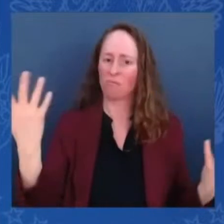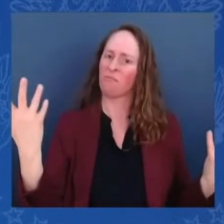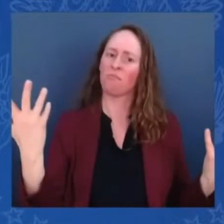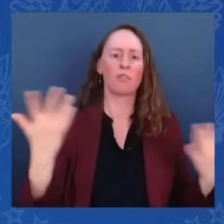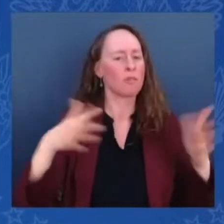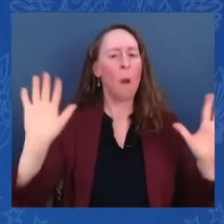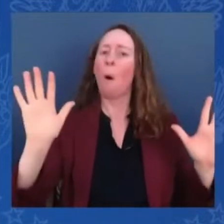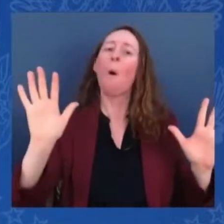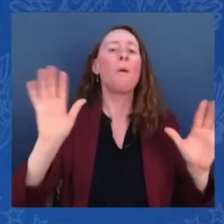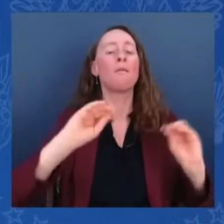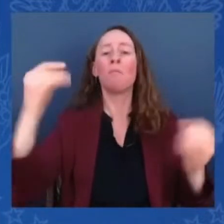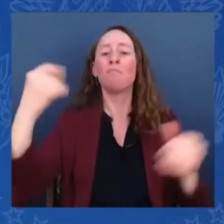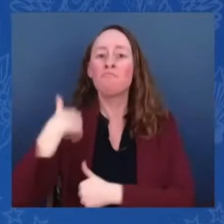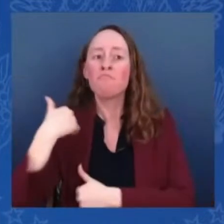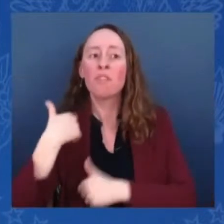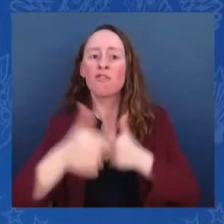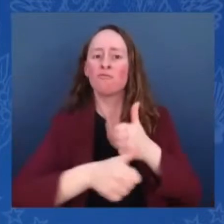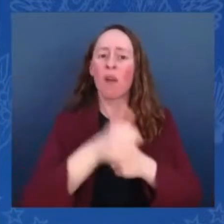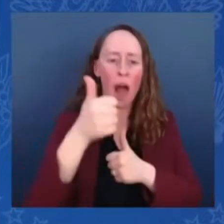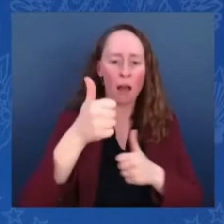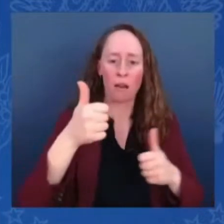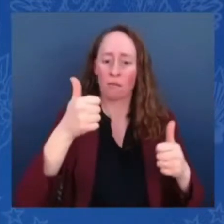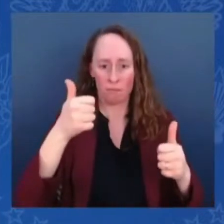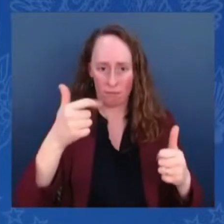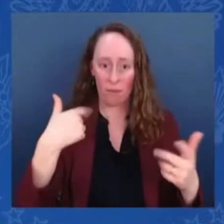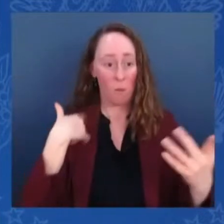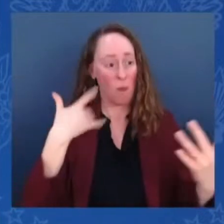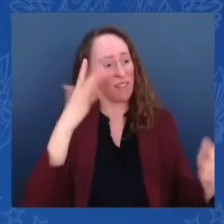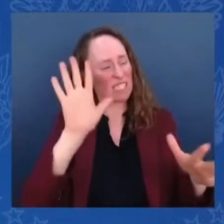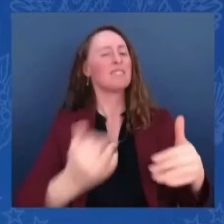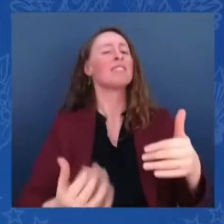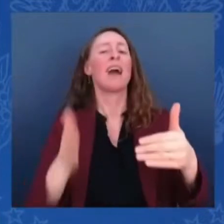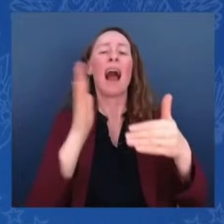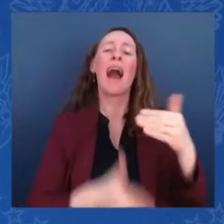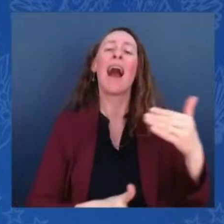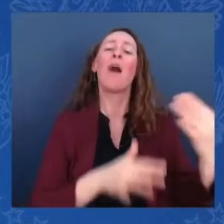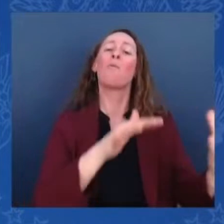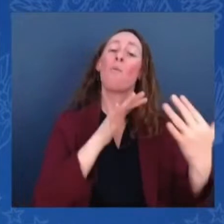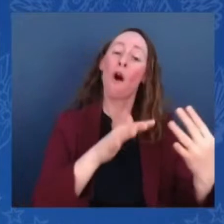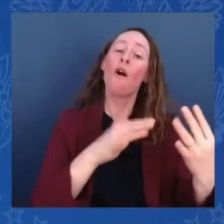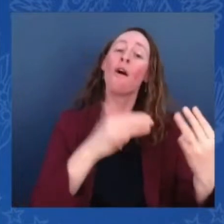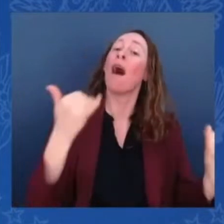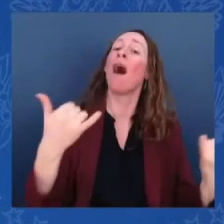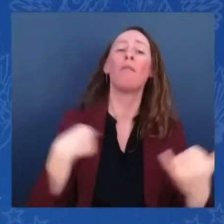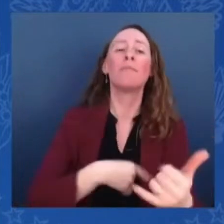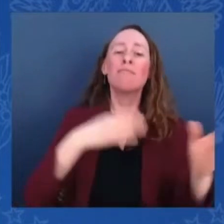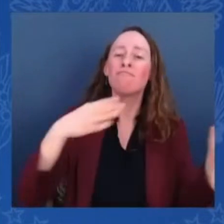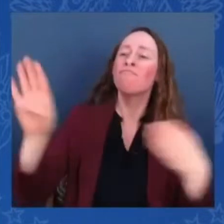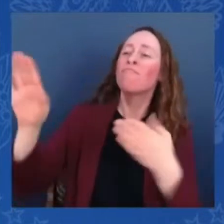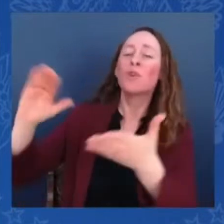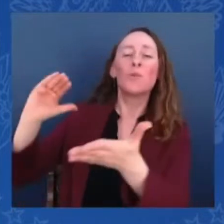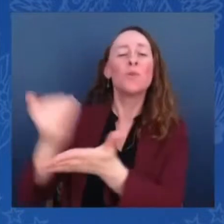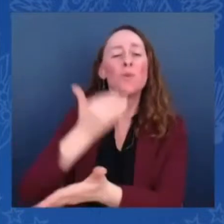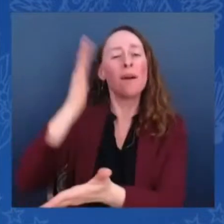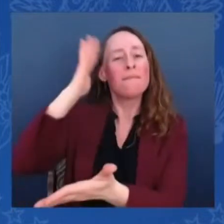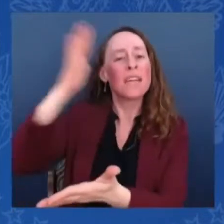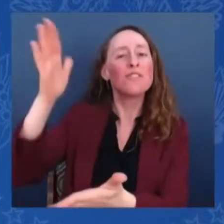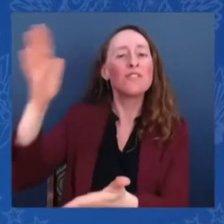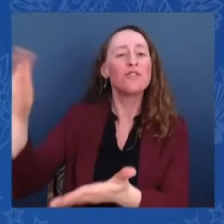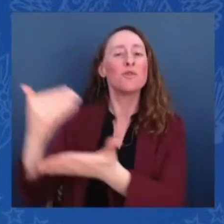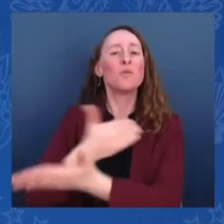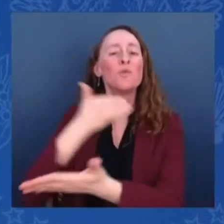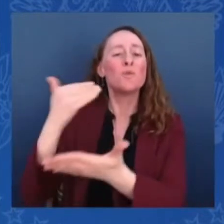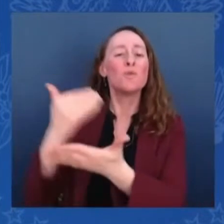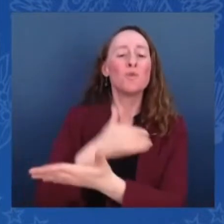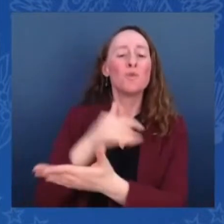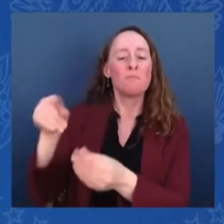by ending the war, we've been able to focus our energy and resources on more urgent challenges. There is nothing,